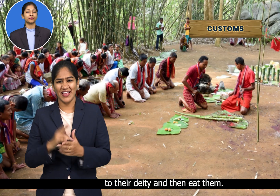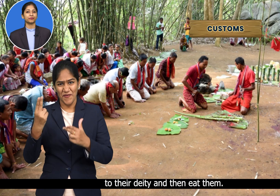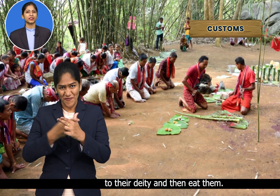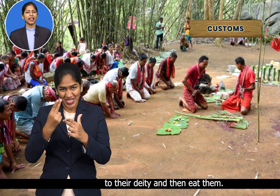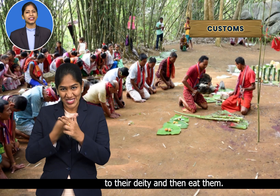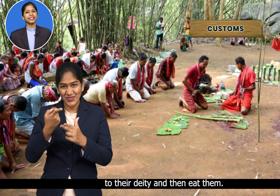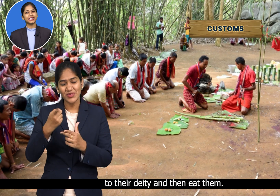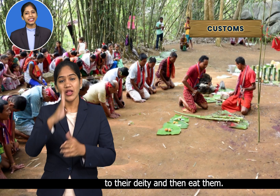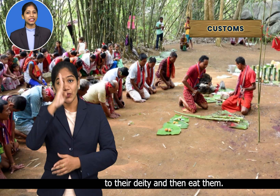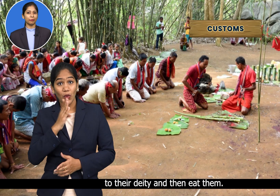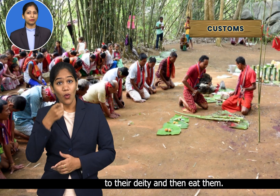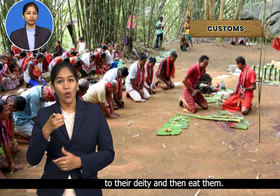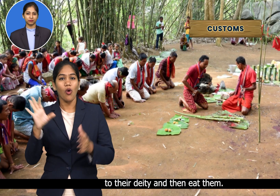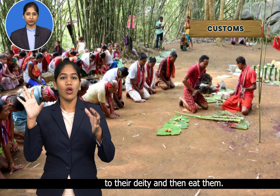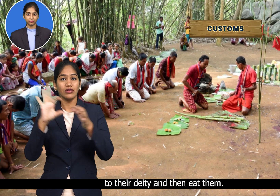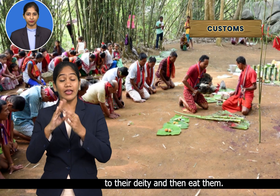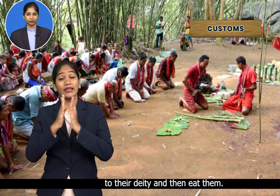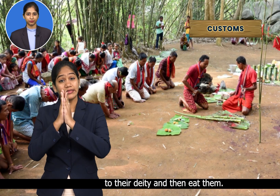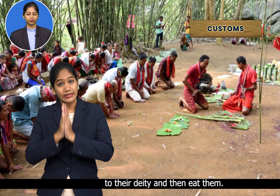deity and then eat them.